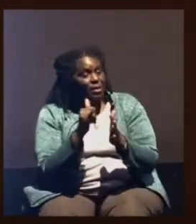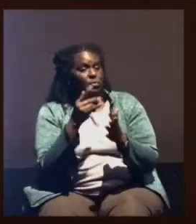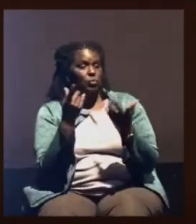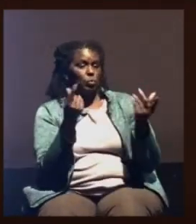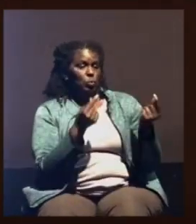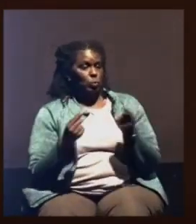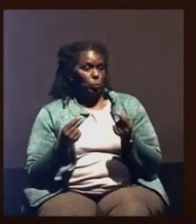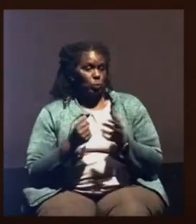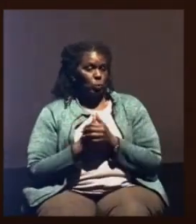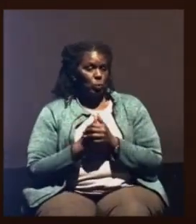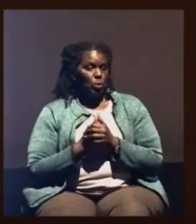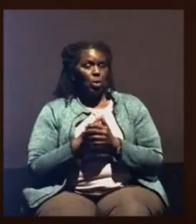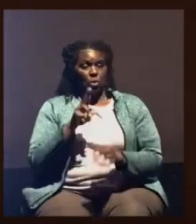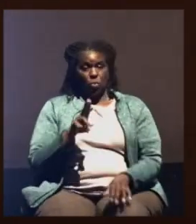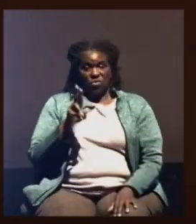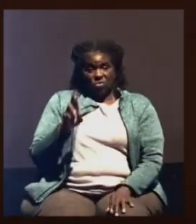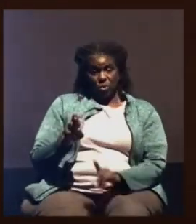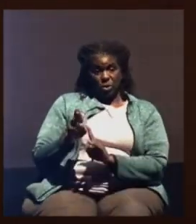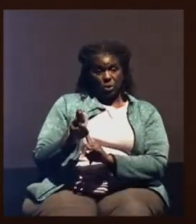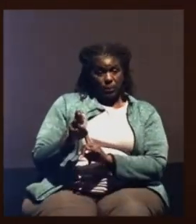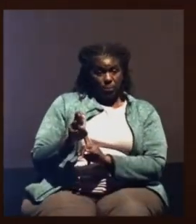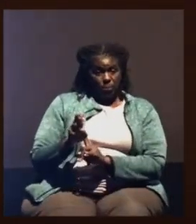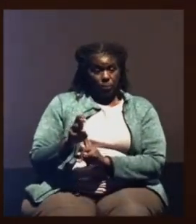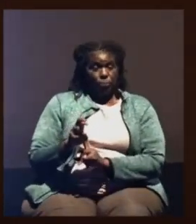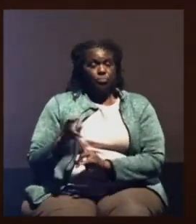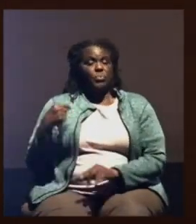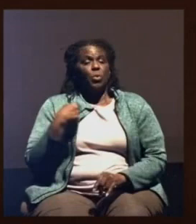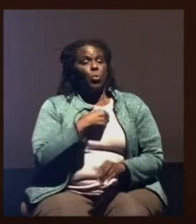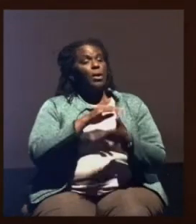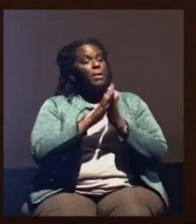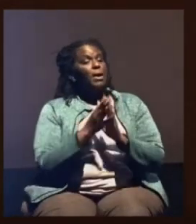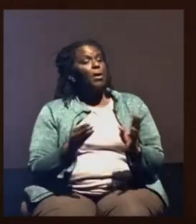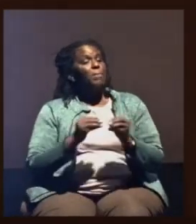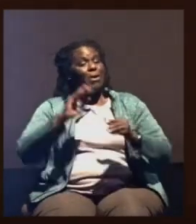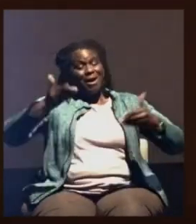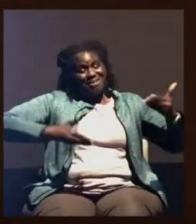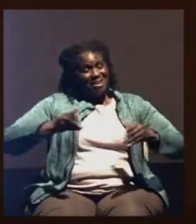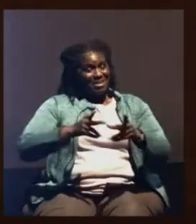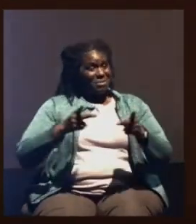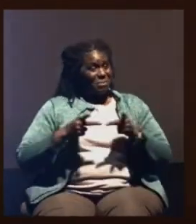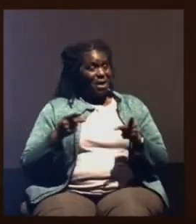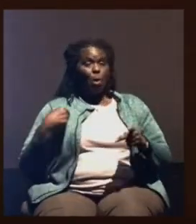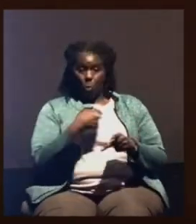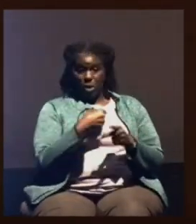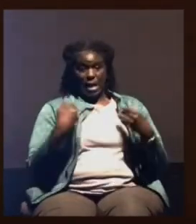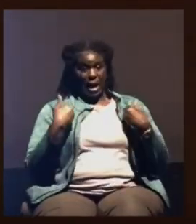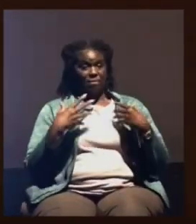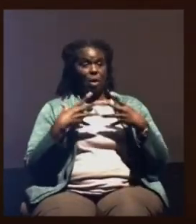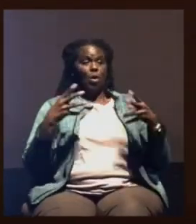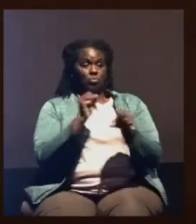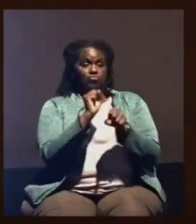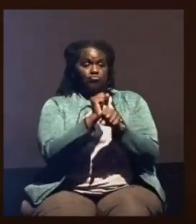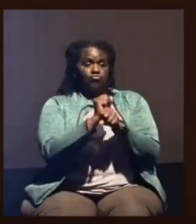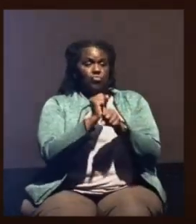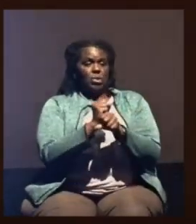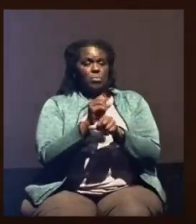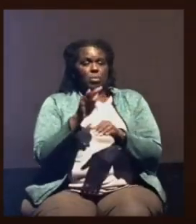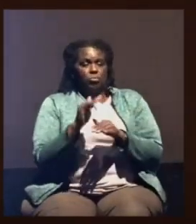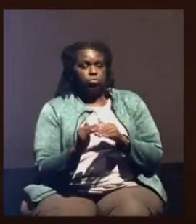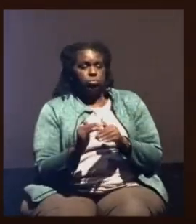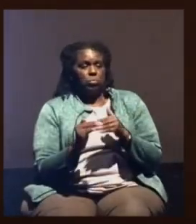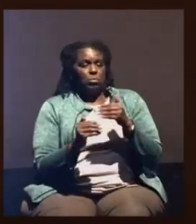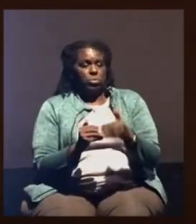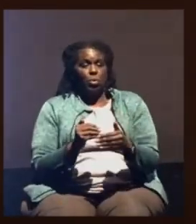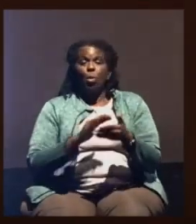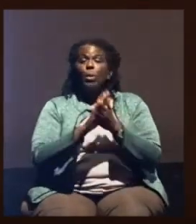takes. So the university itself, we're becoming a more welcoming place. We've got some work to do, but first little steps, we became a